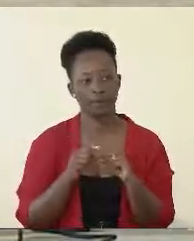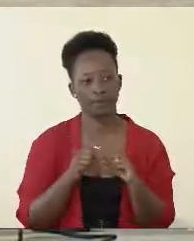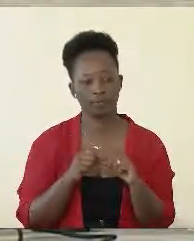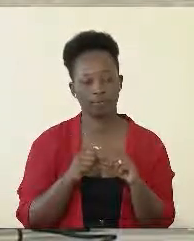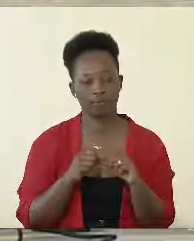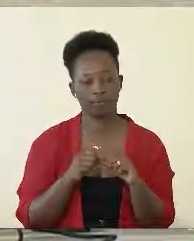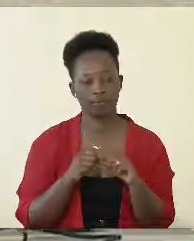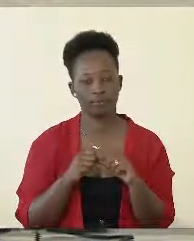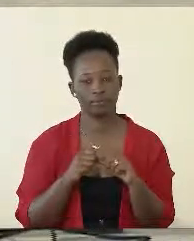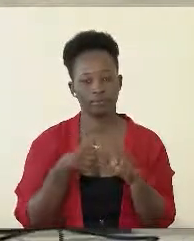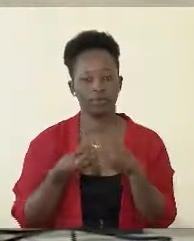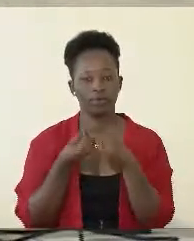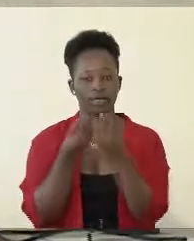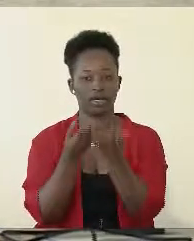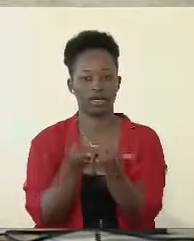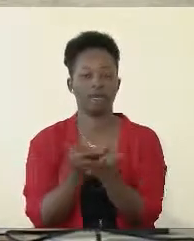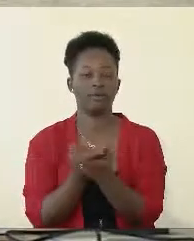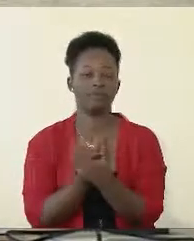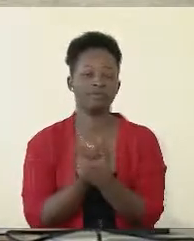about offering.